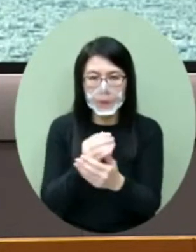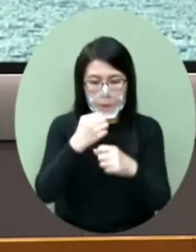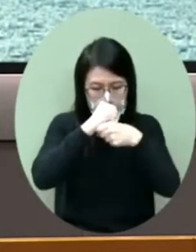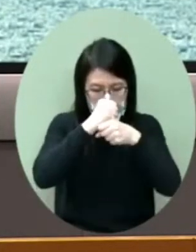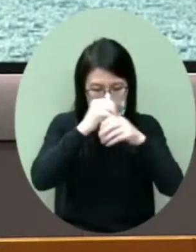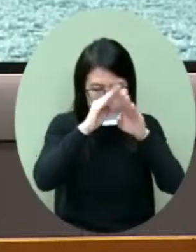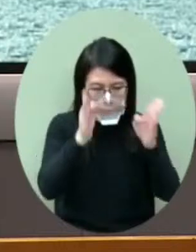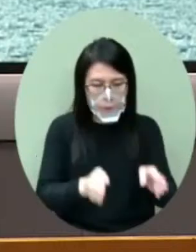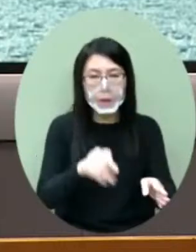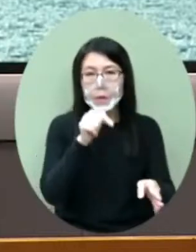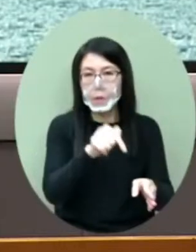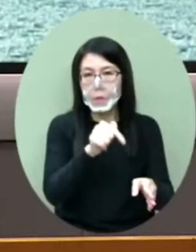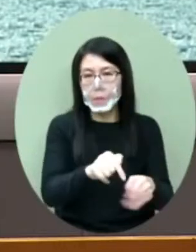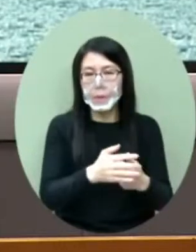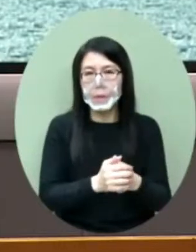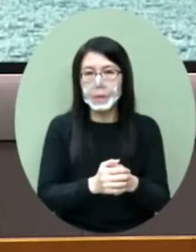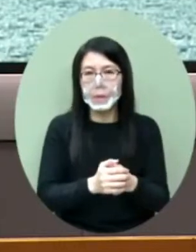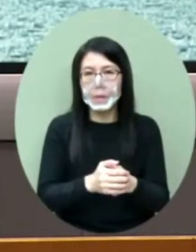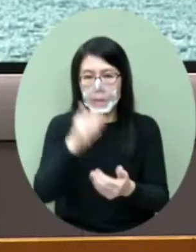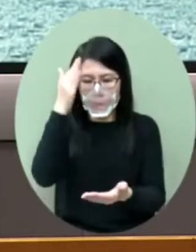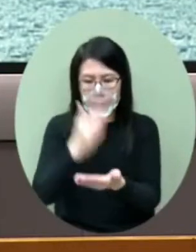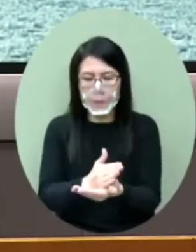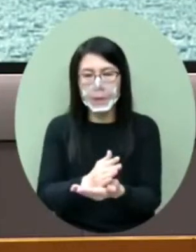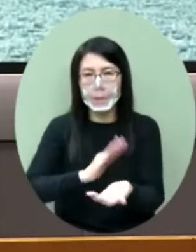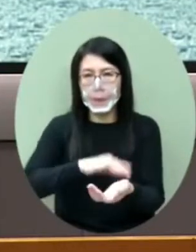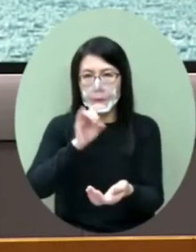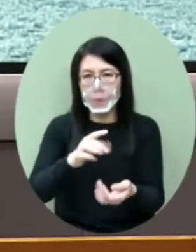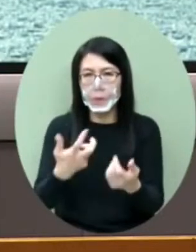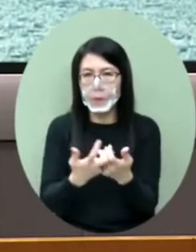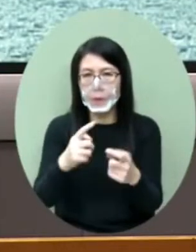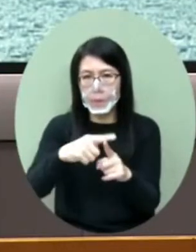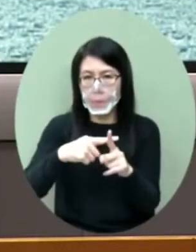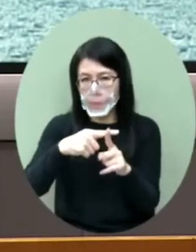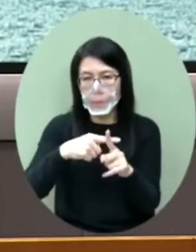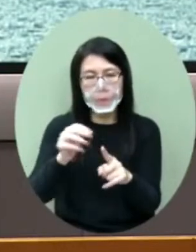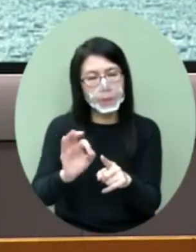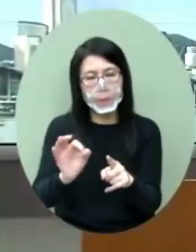cut off whether it's a negative or positive.